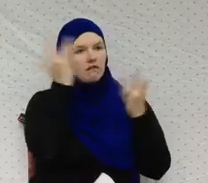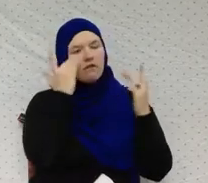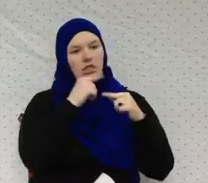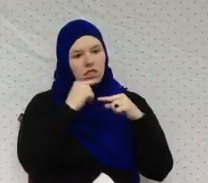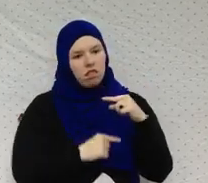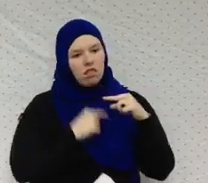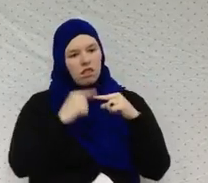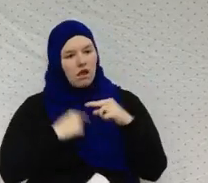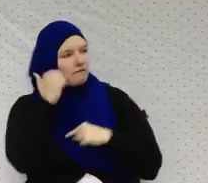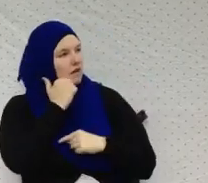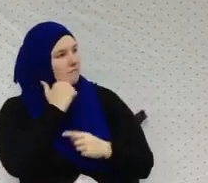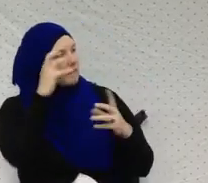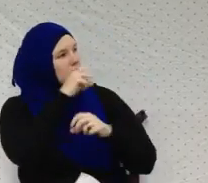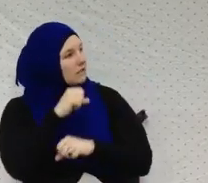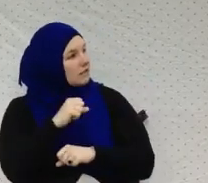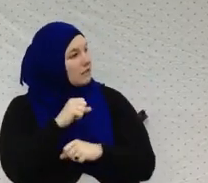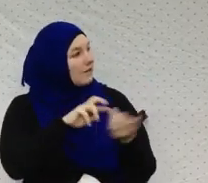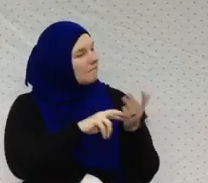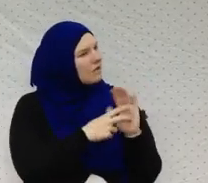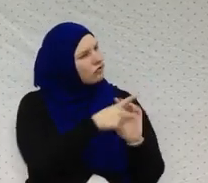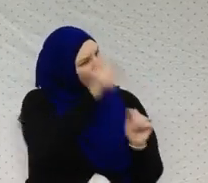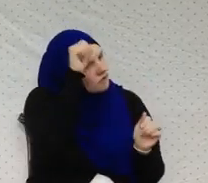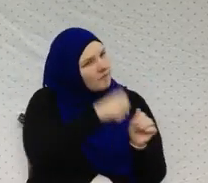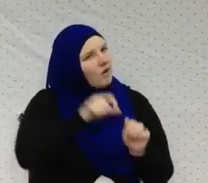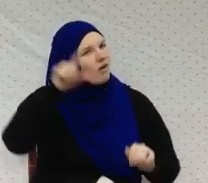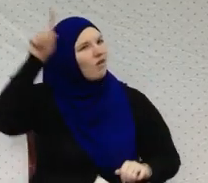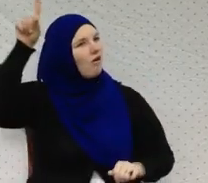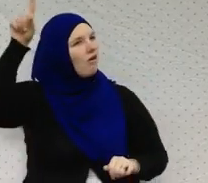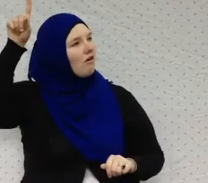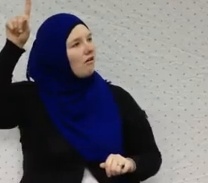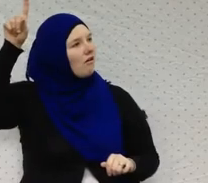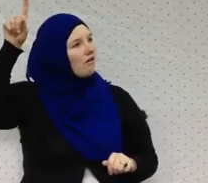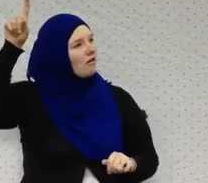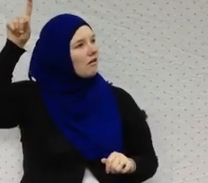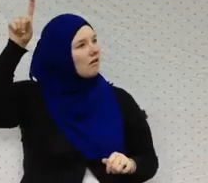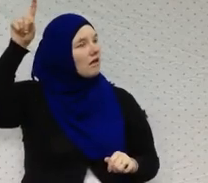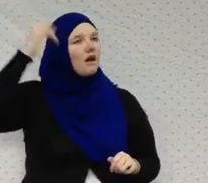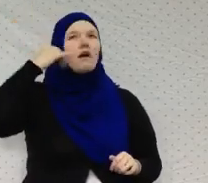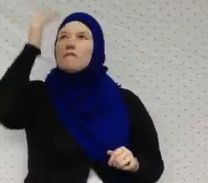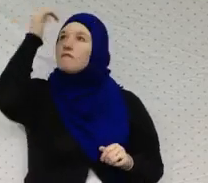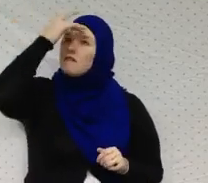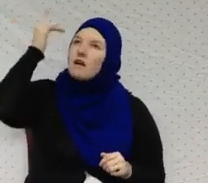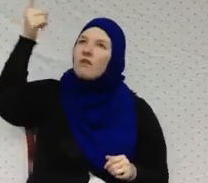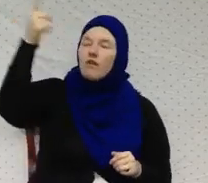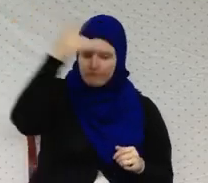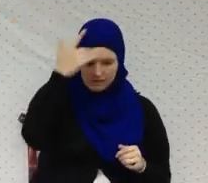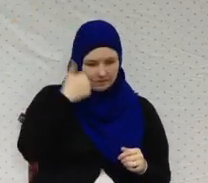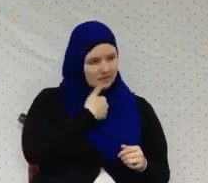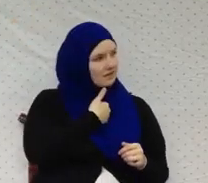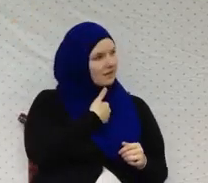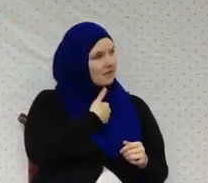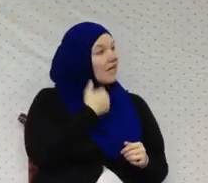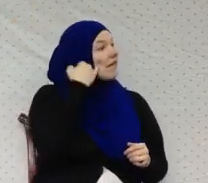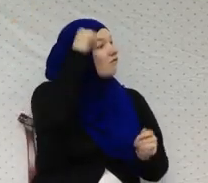I'm forgetting a lot, ask yourself, do you remember Allah and forget your things? No. If you